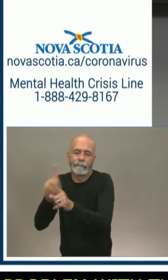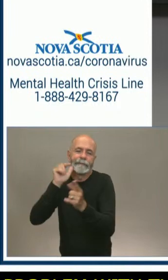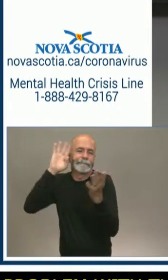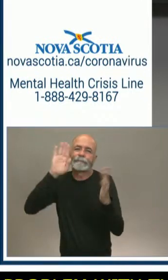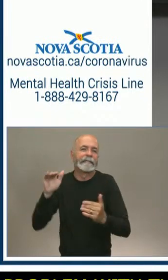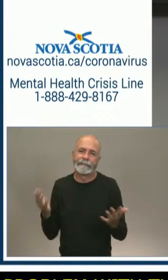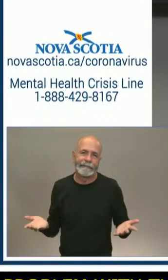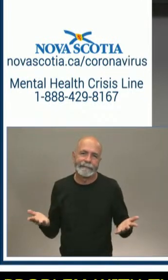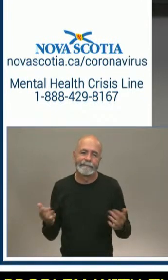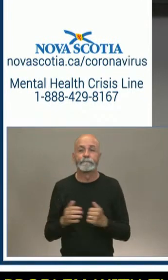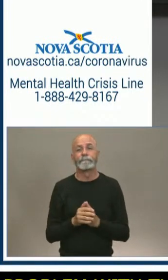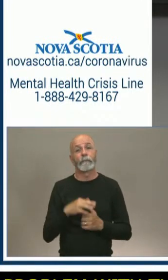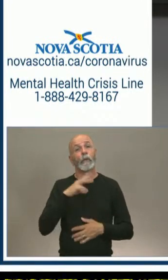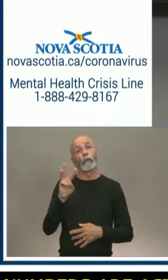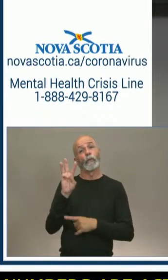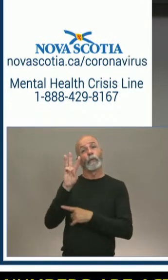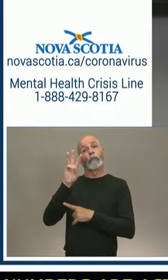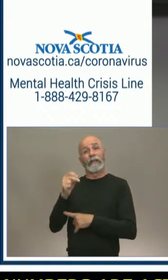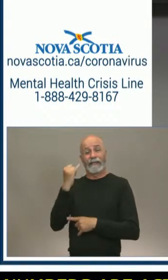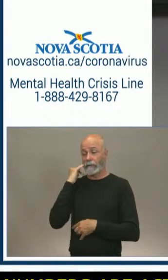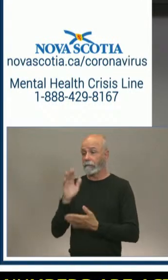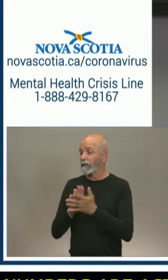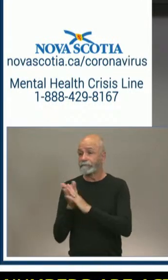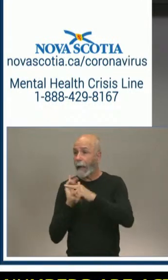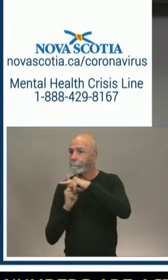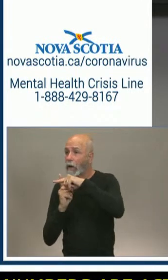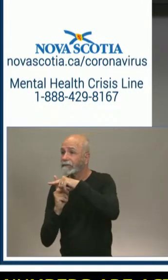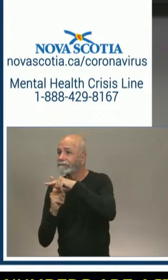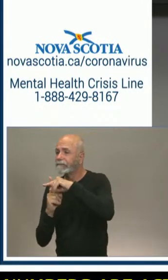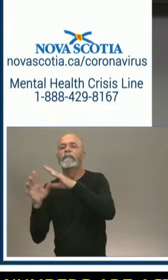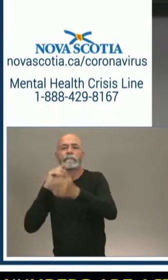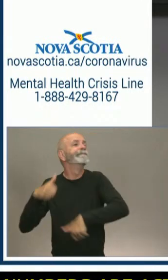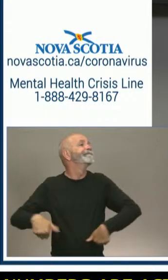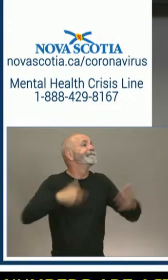of cases and therefore hospitalizations and deaths come down,